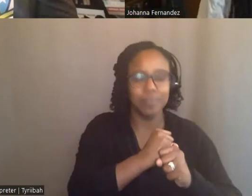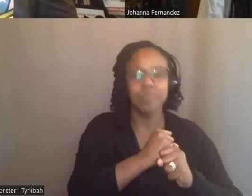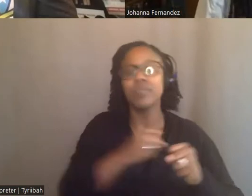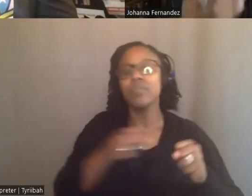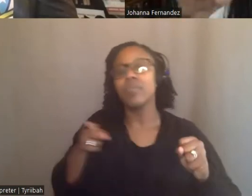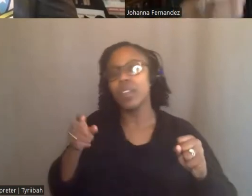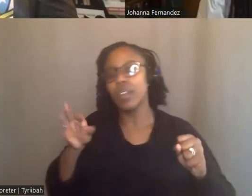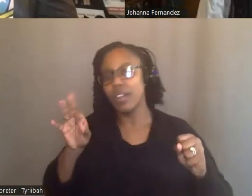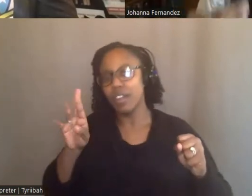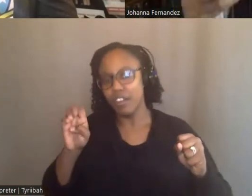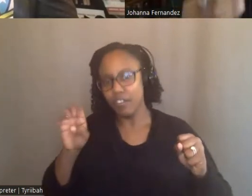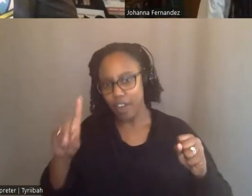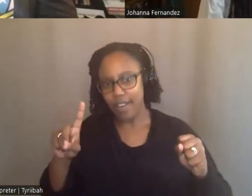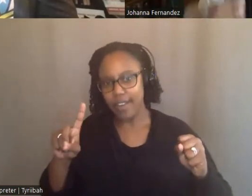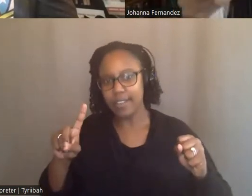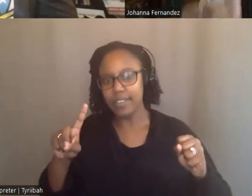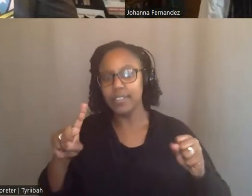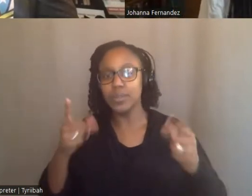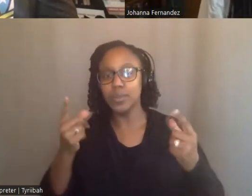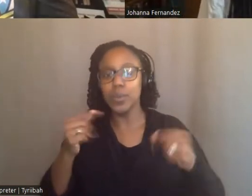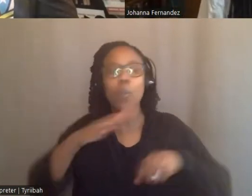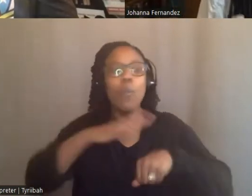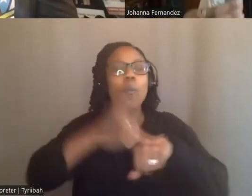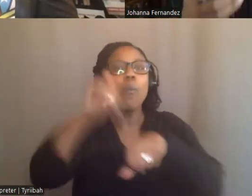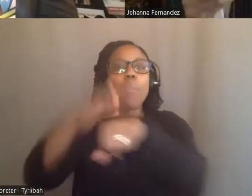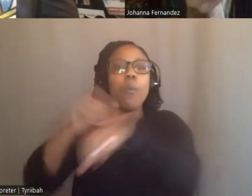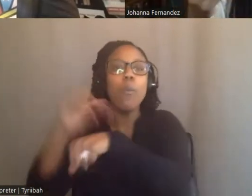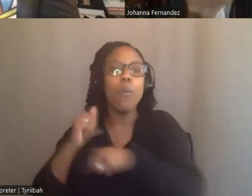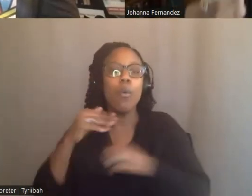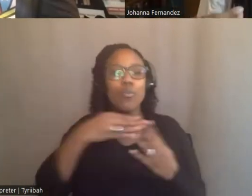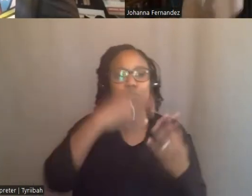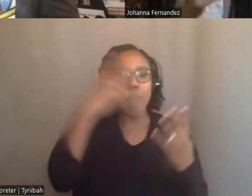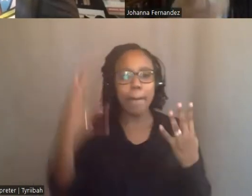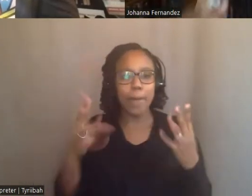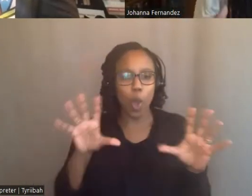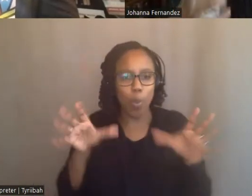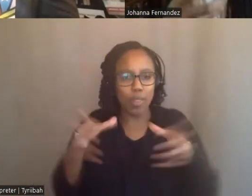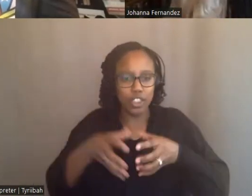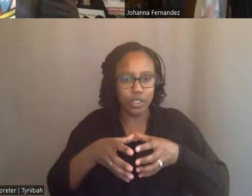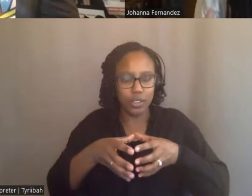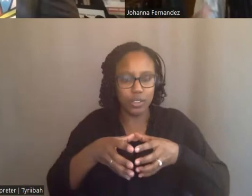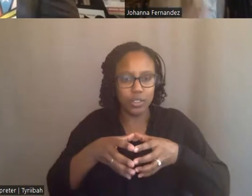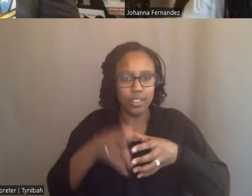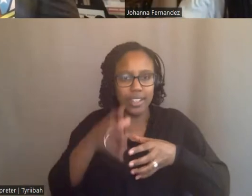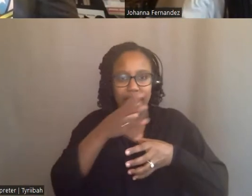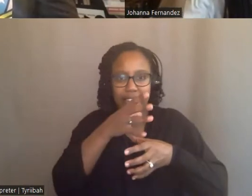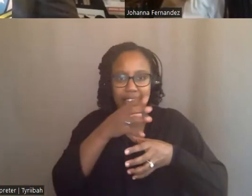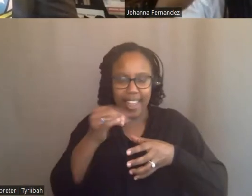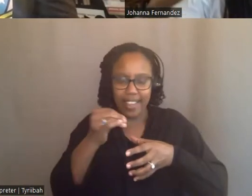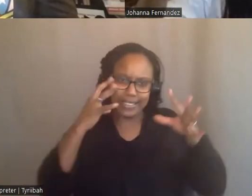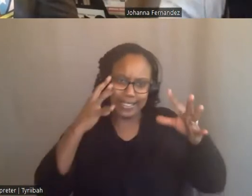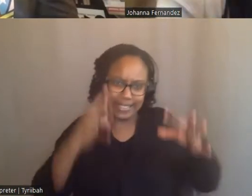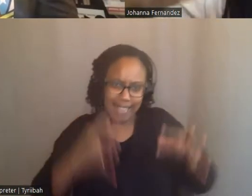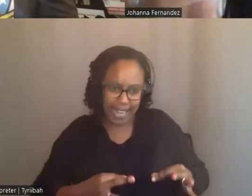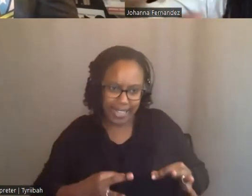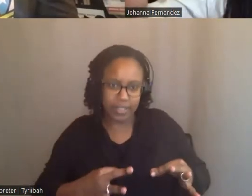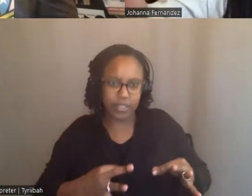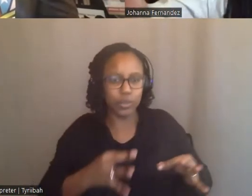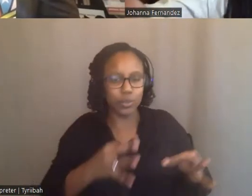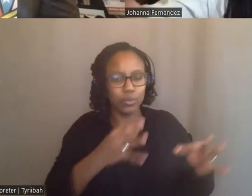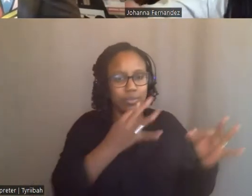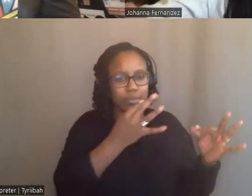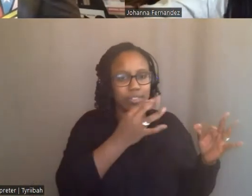and decided to redirect the energies of protests in Chicago through the working